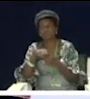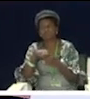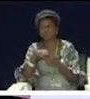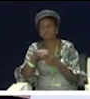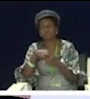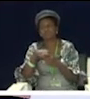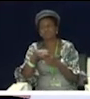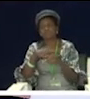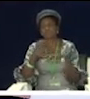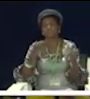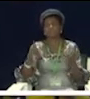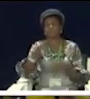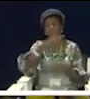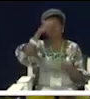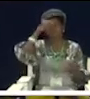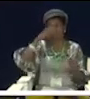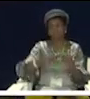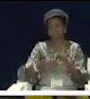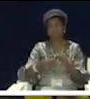How many of you remember?